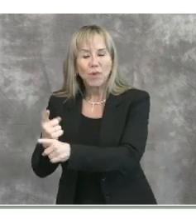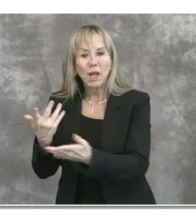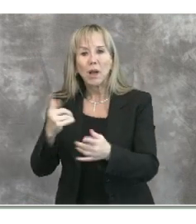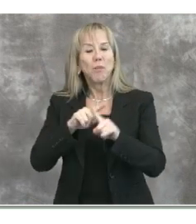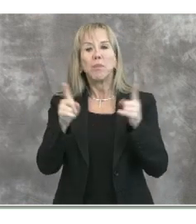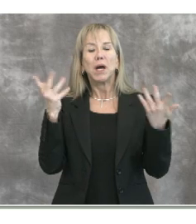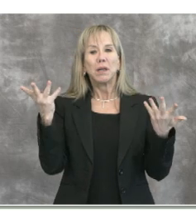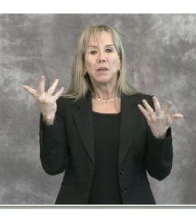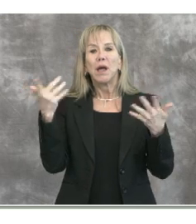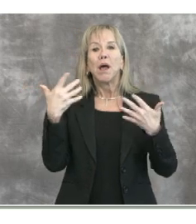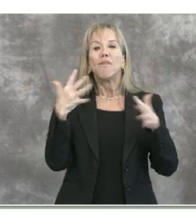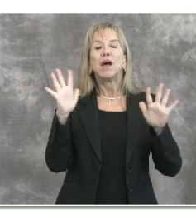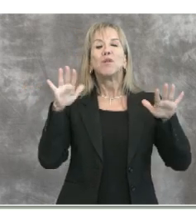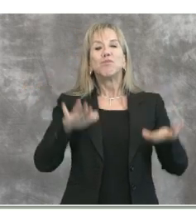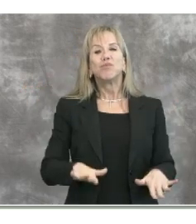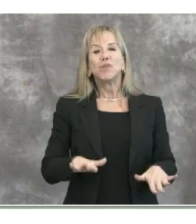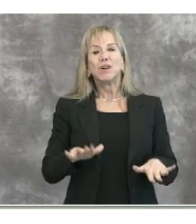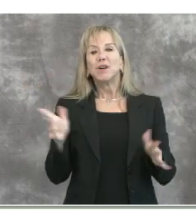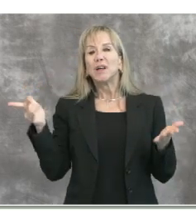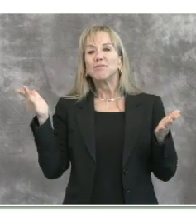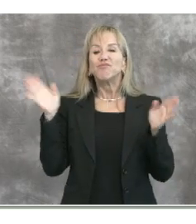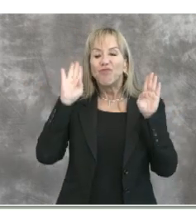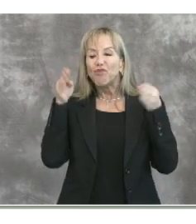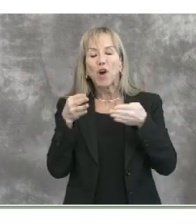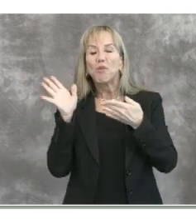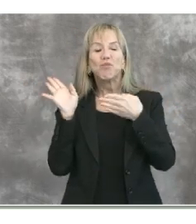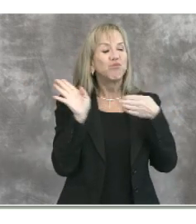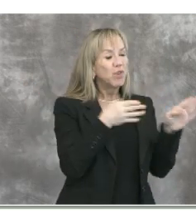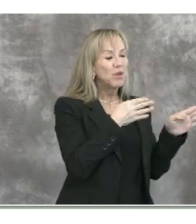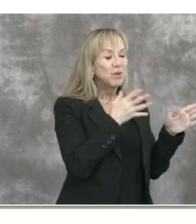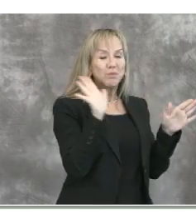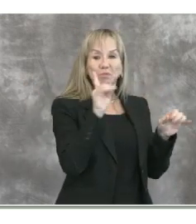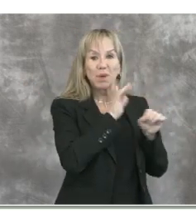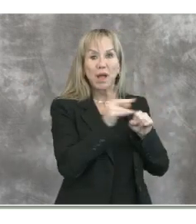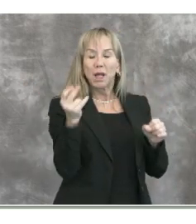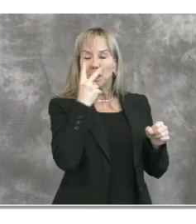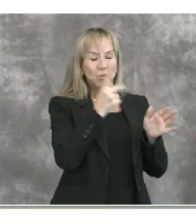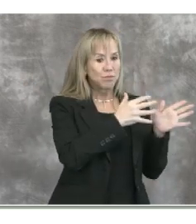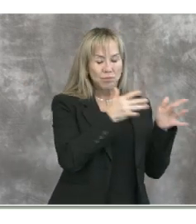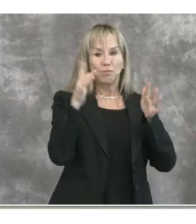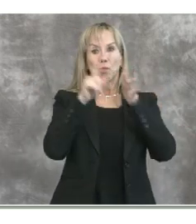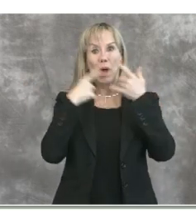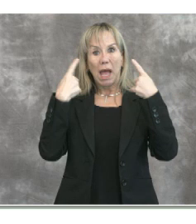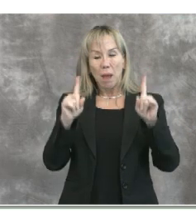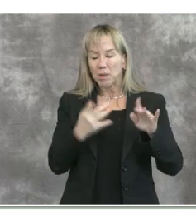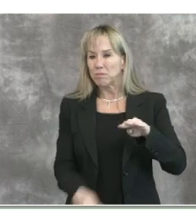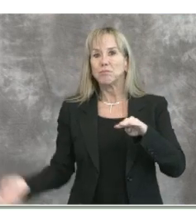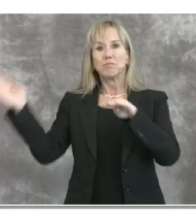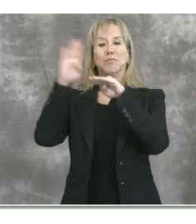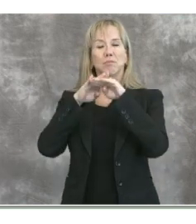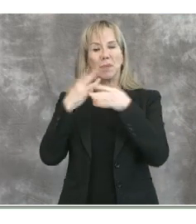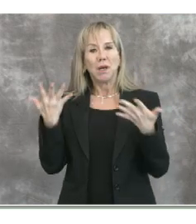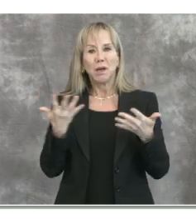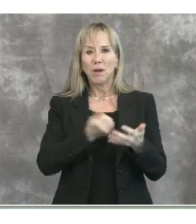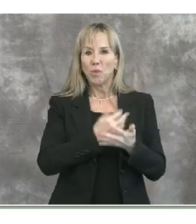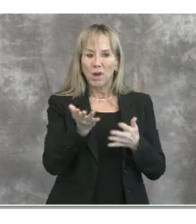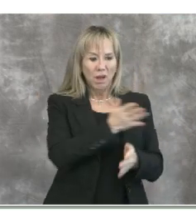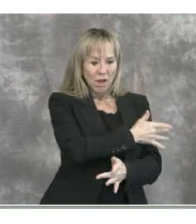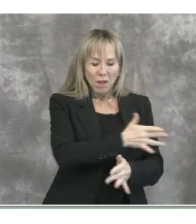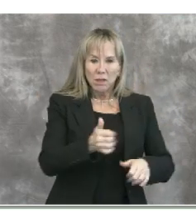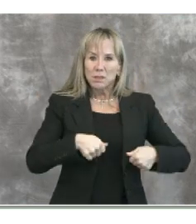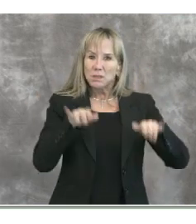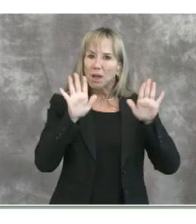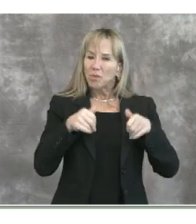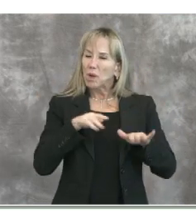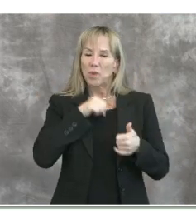they lost their focus, they lost their commitment, and they saw significant increases after all the sacrifices has been made. We don't want